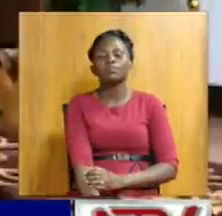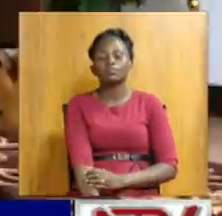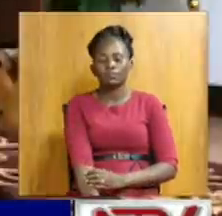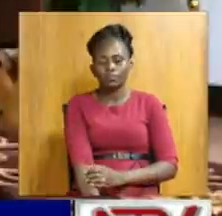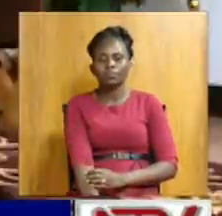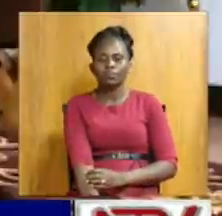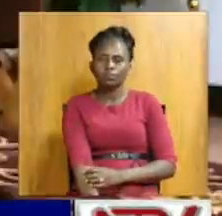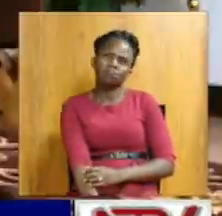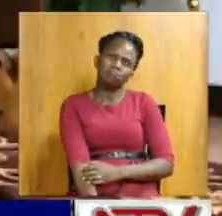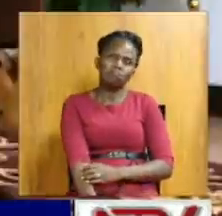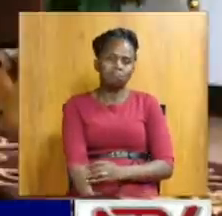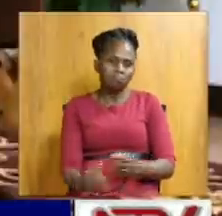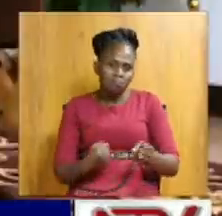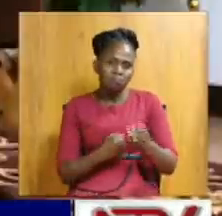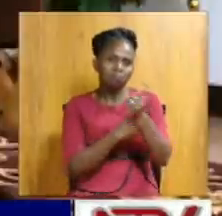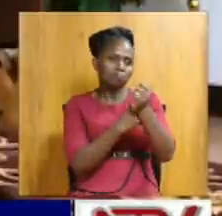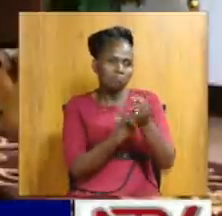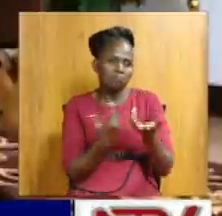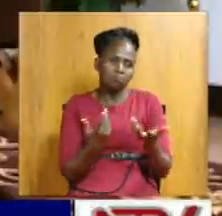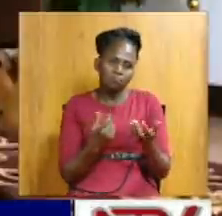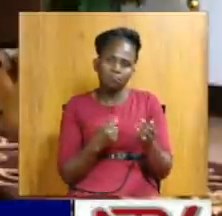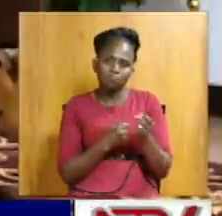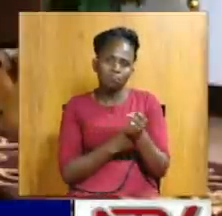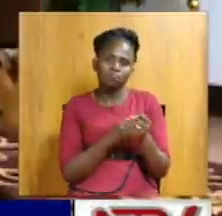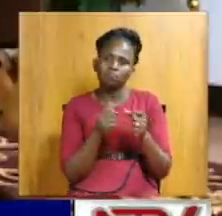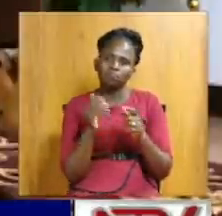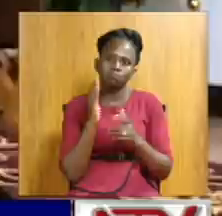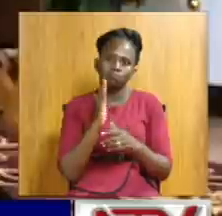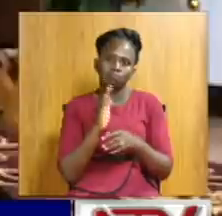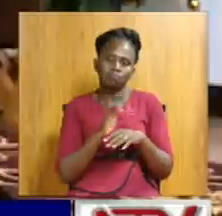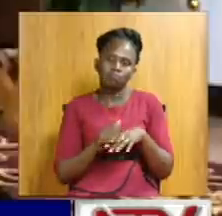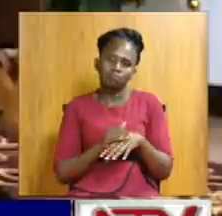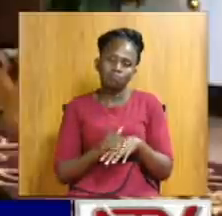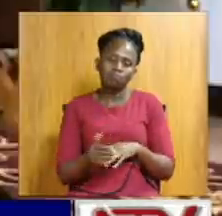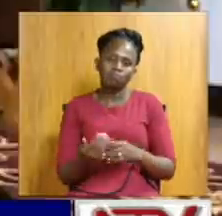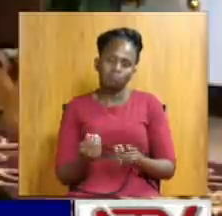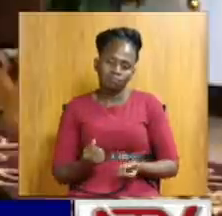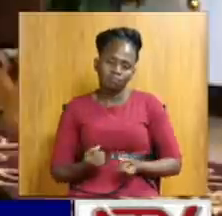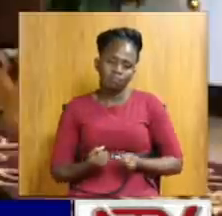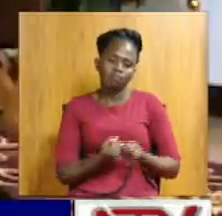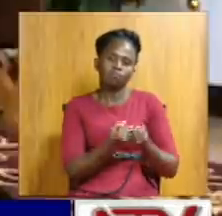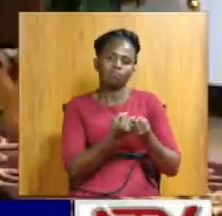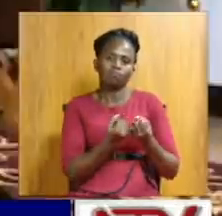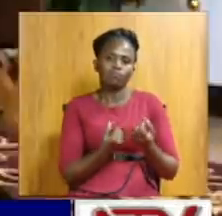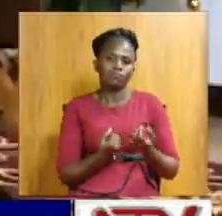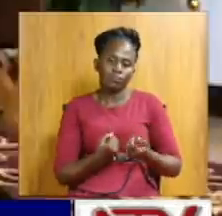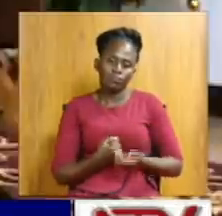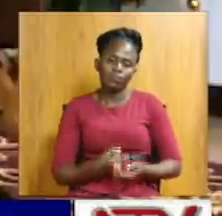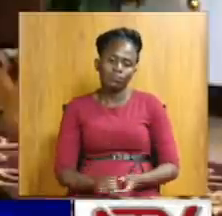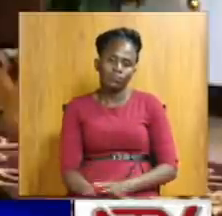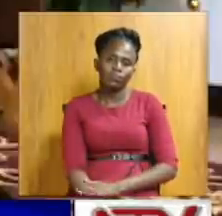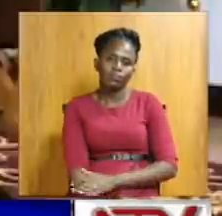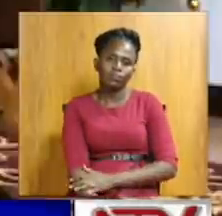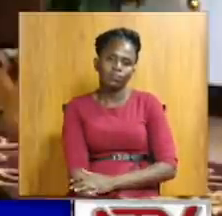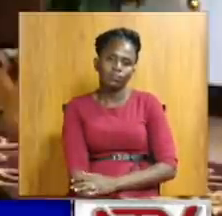Okusesaamu, ndoza kibandise mu ndimi zaffe. Okusesaamu, okwenegeza.